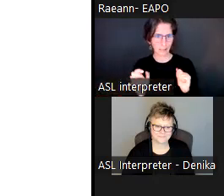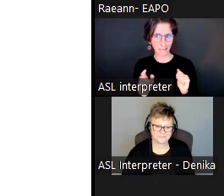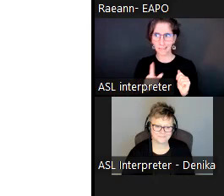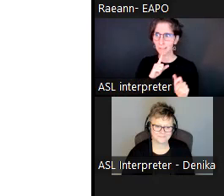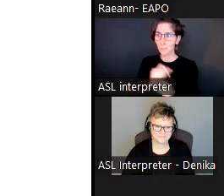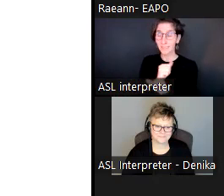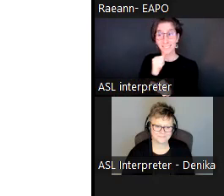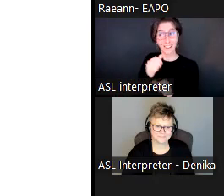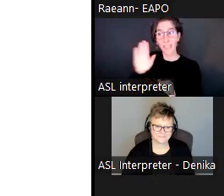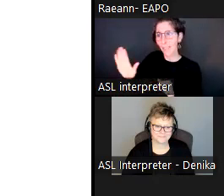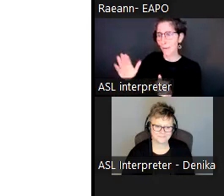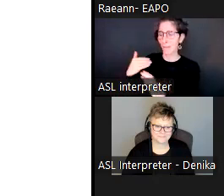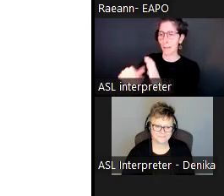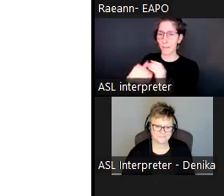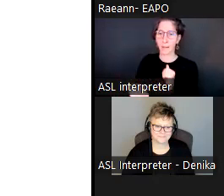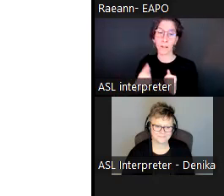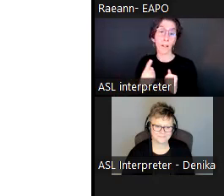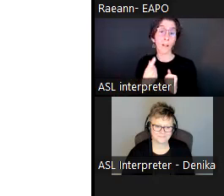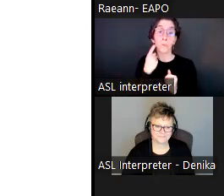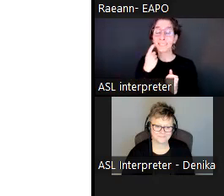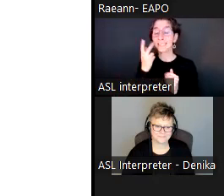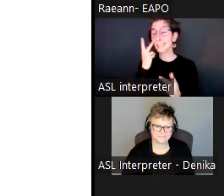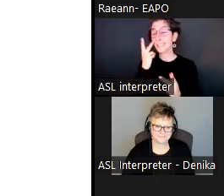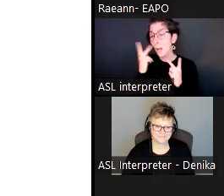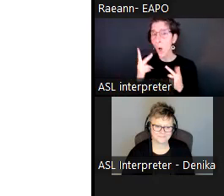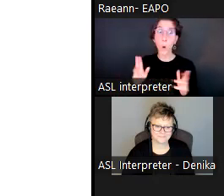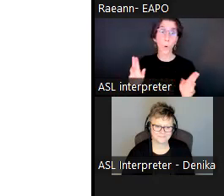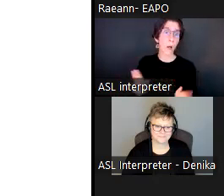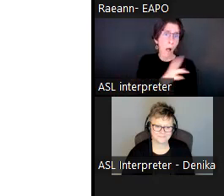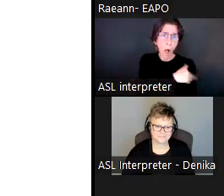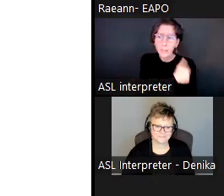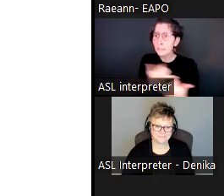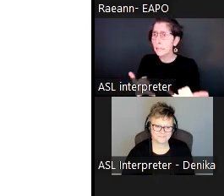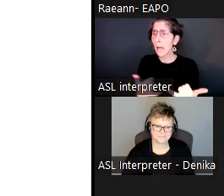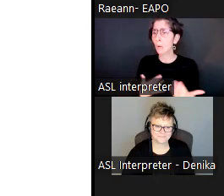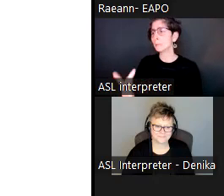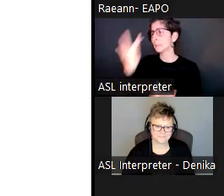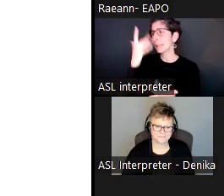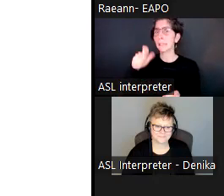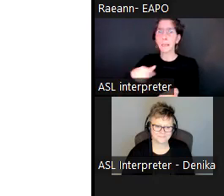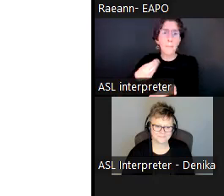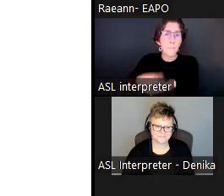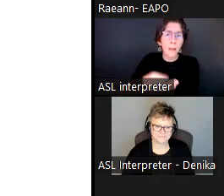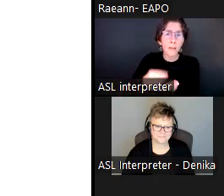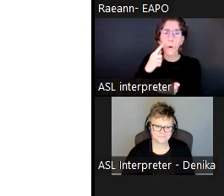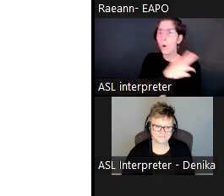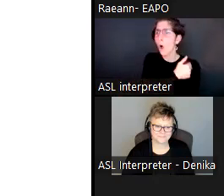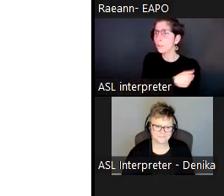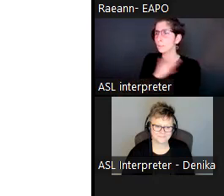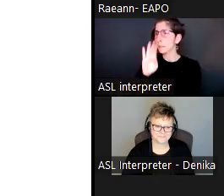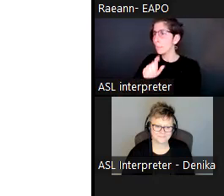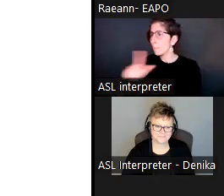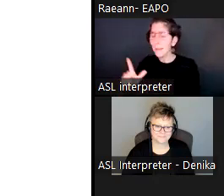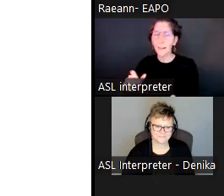they're saying, you know, they're in the hospital, they're sick, they need money either to pay for their hospital bills, they need money